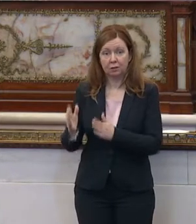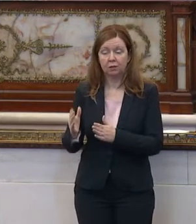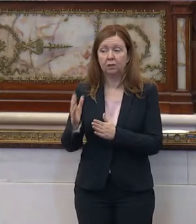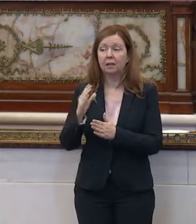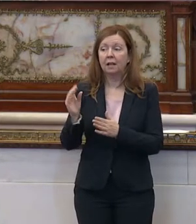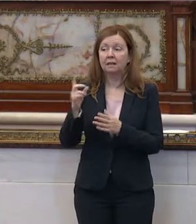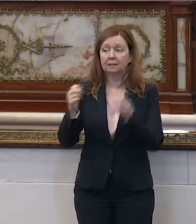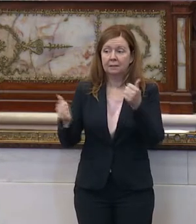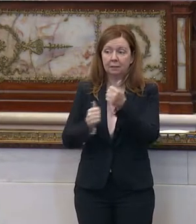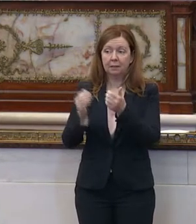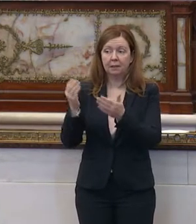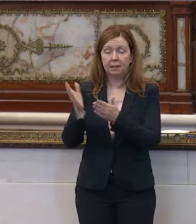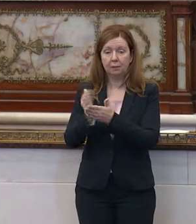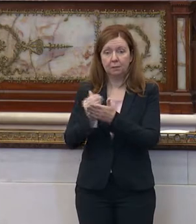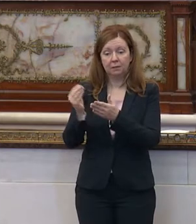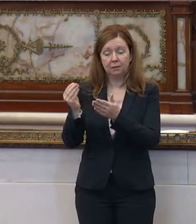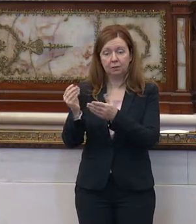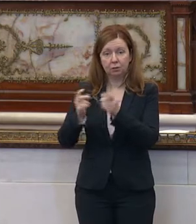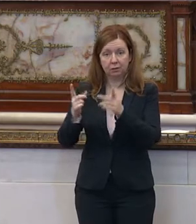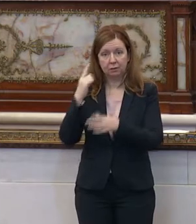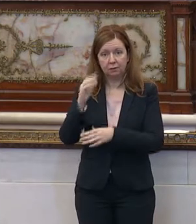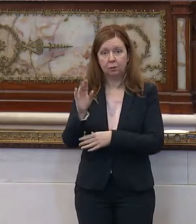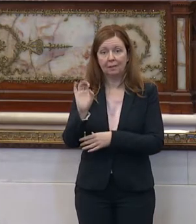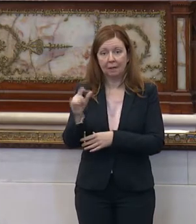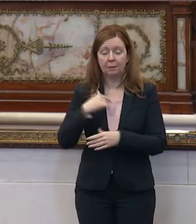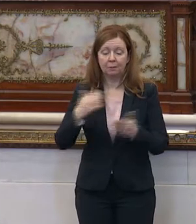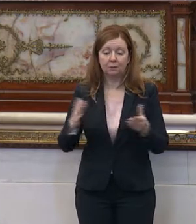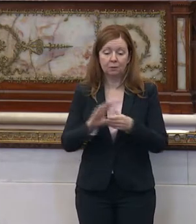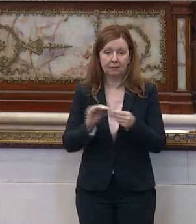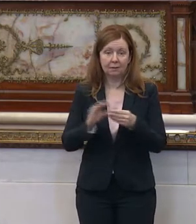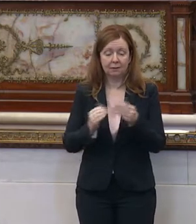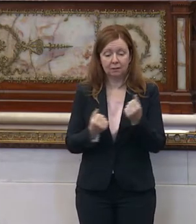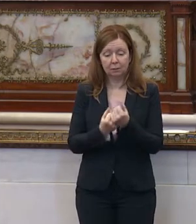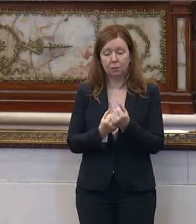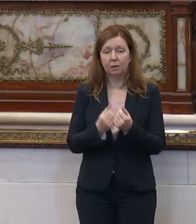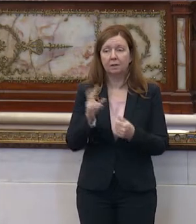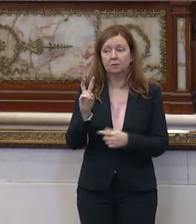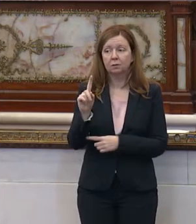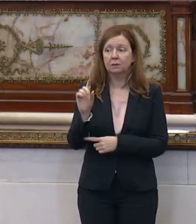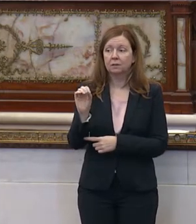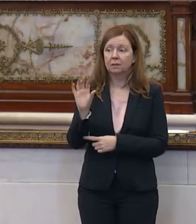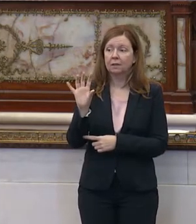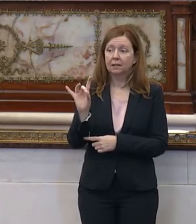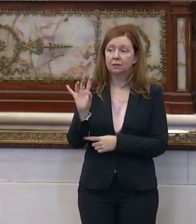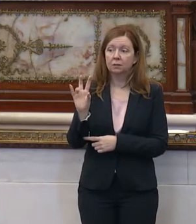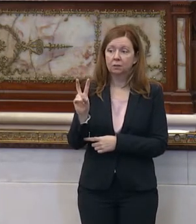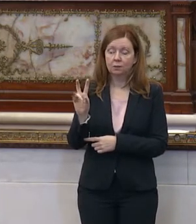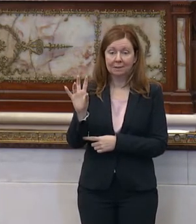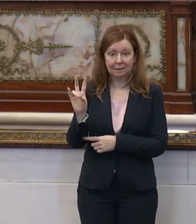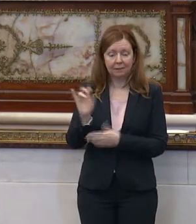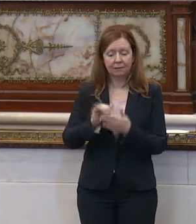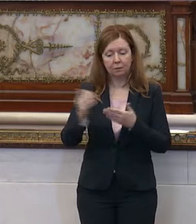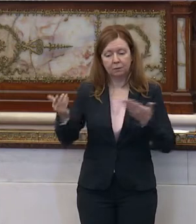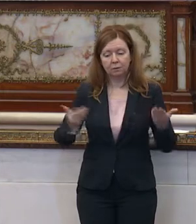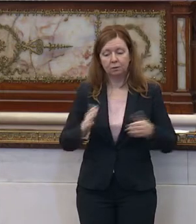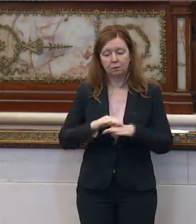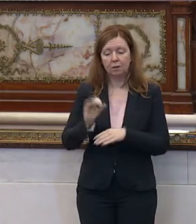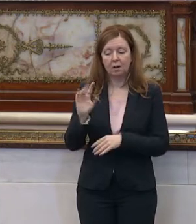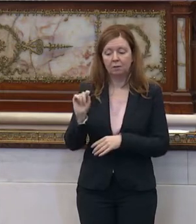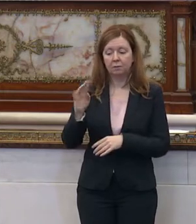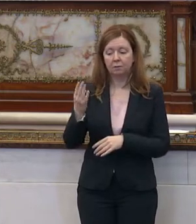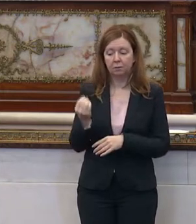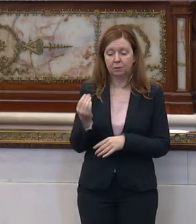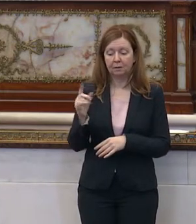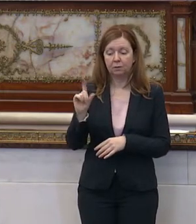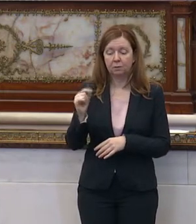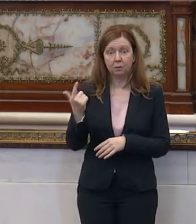Deputy Budget Director for Capital. I'm here to testify in support of bill number 210827, which was introduced on